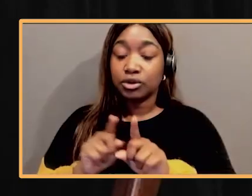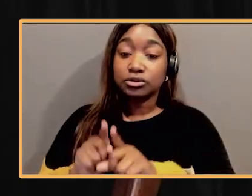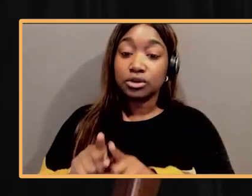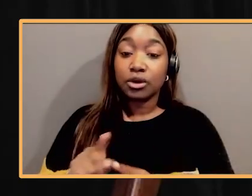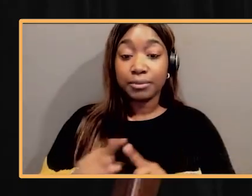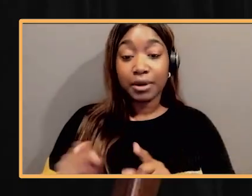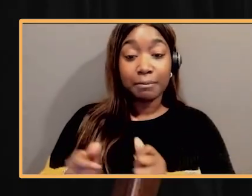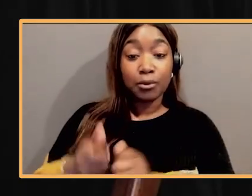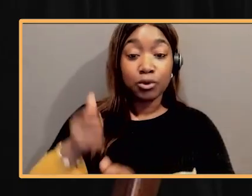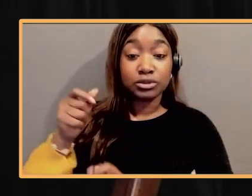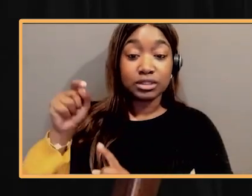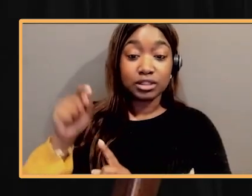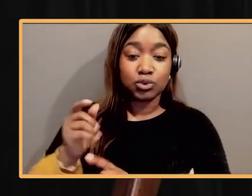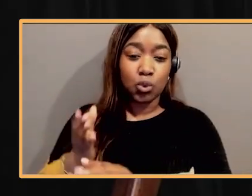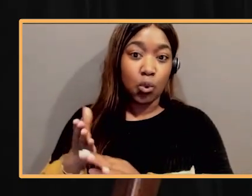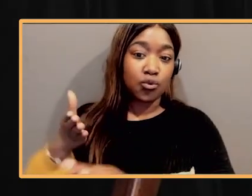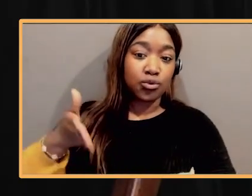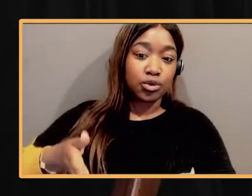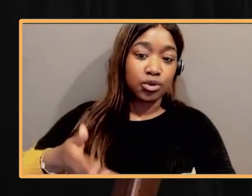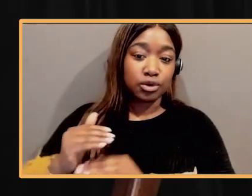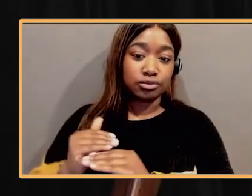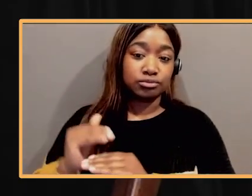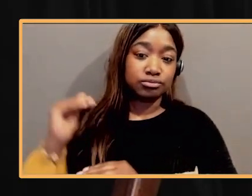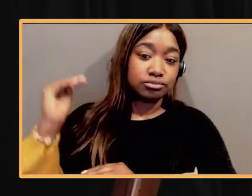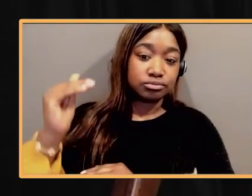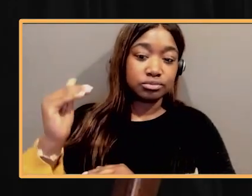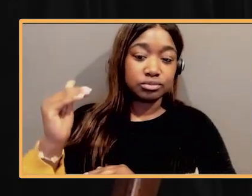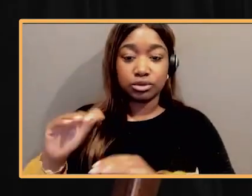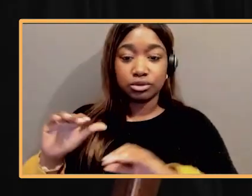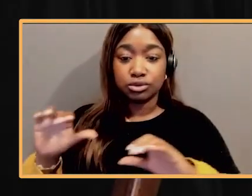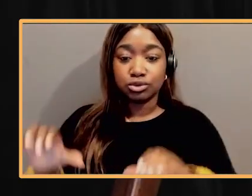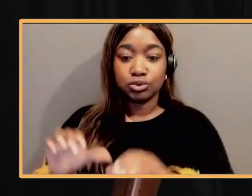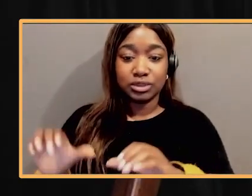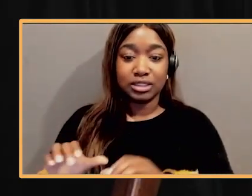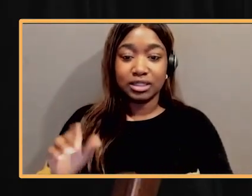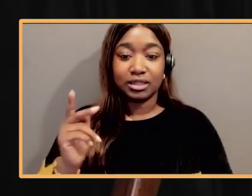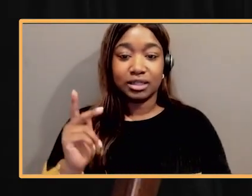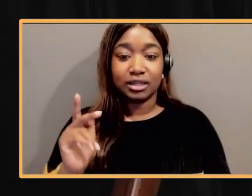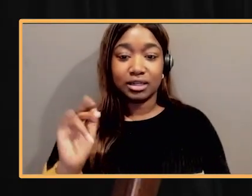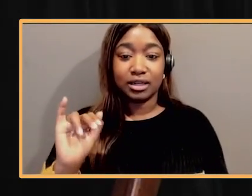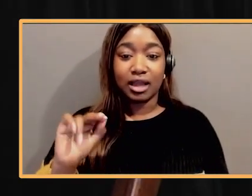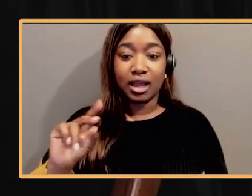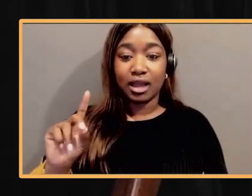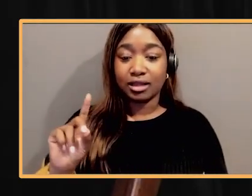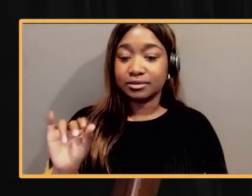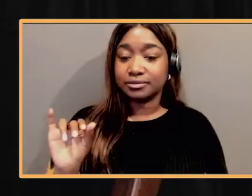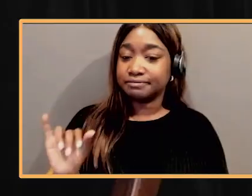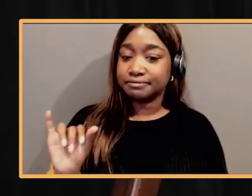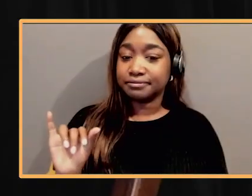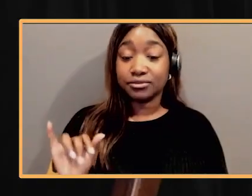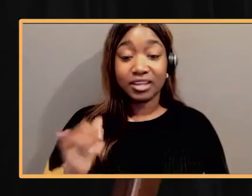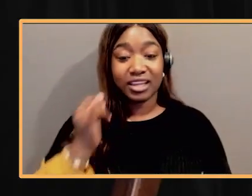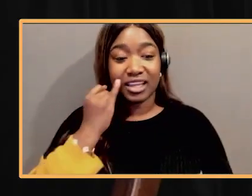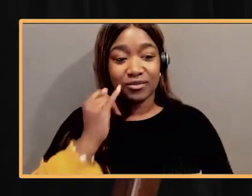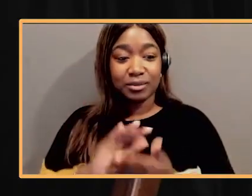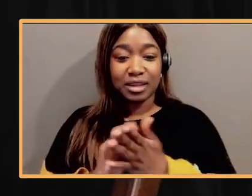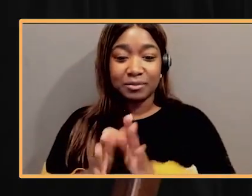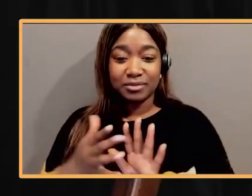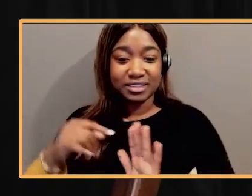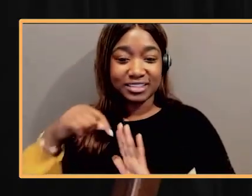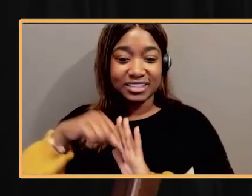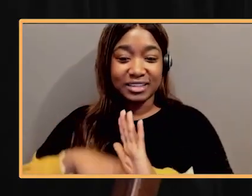to the point of overdoing that. And I actually have to say that and if we're getting really deep really quickly, I will say